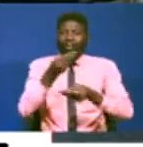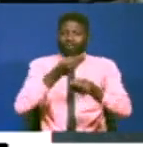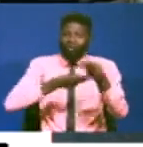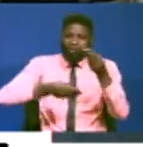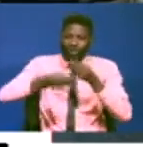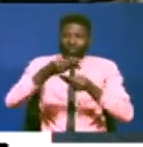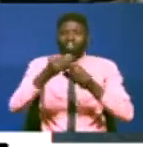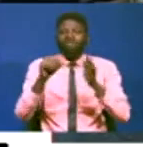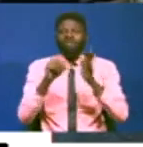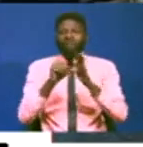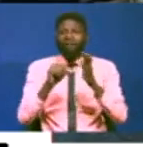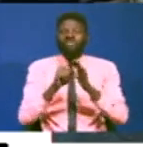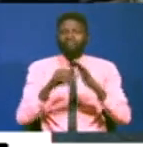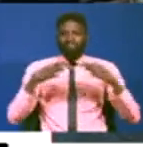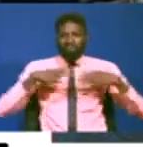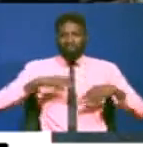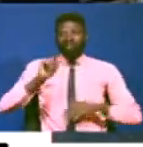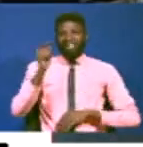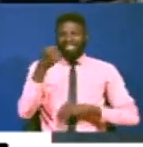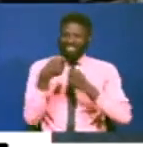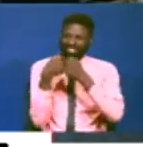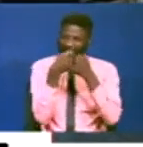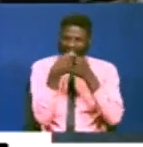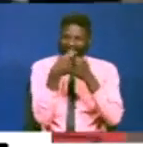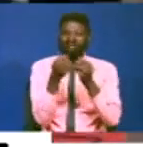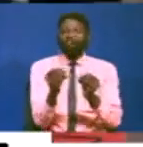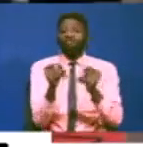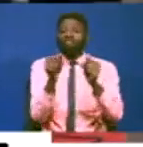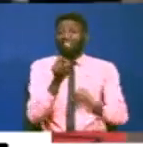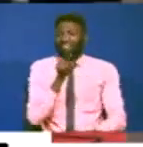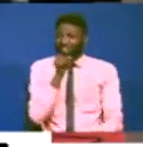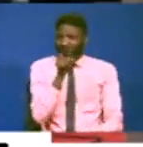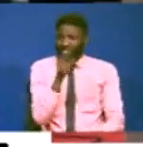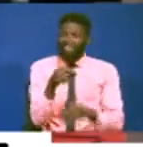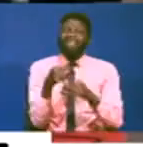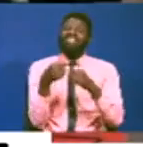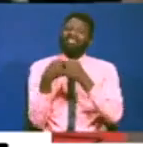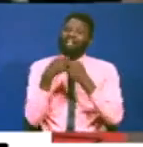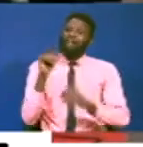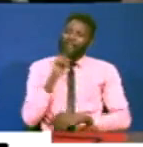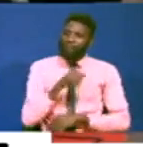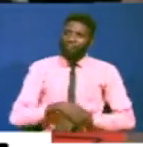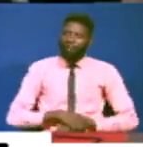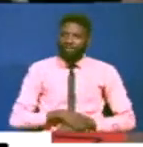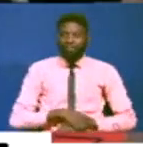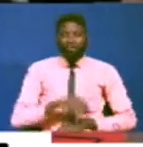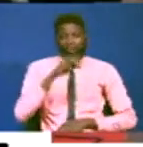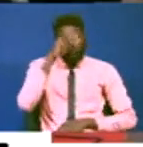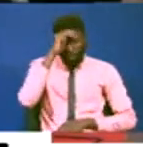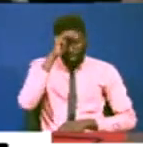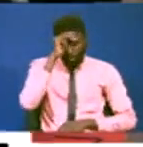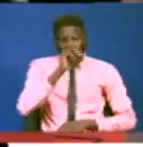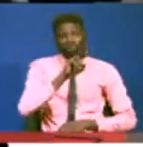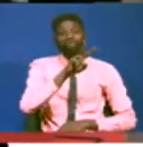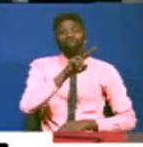Kenya is an equally even more difficult task. Matthew 22:21, give unto Caesar that which